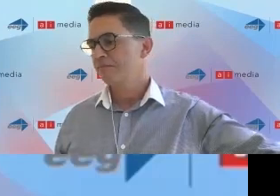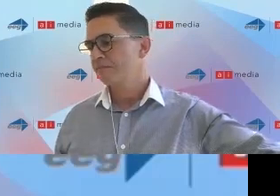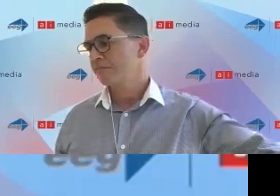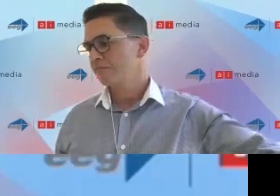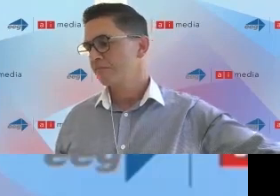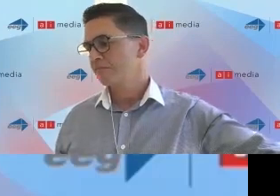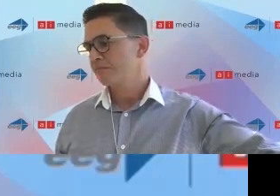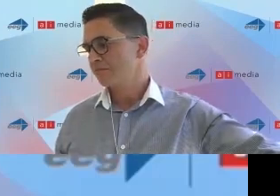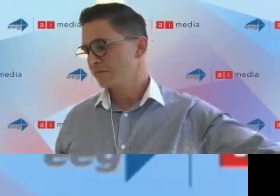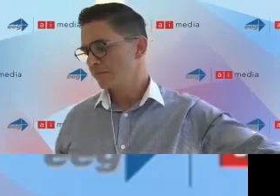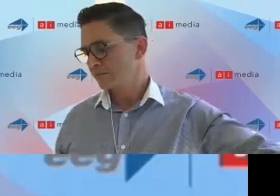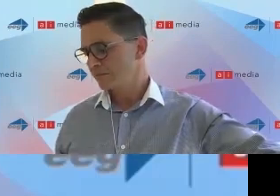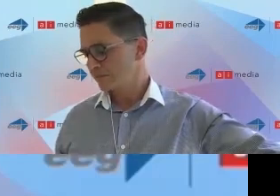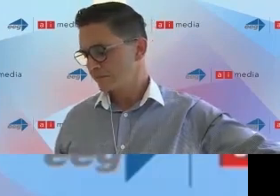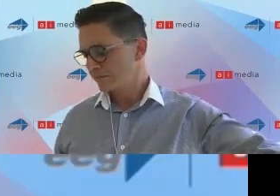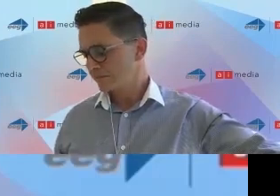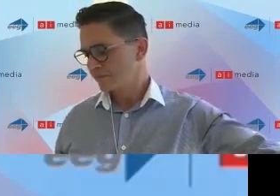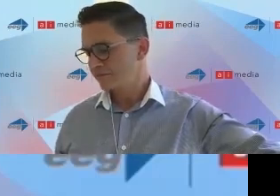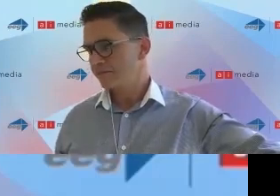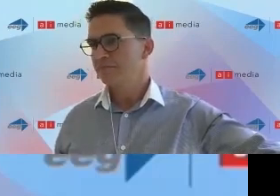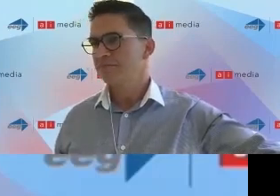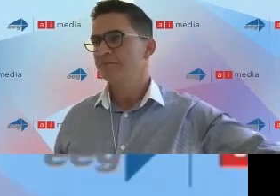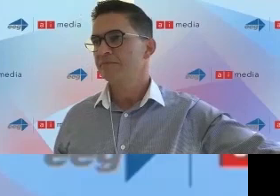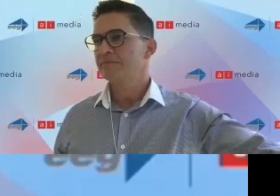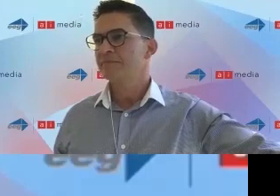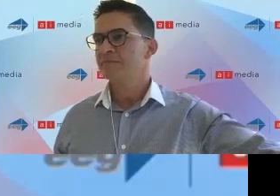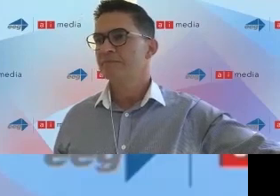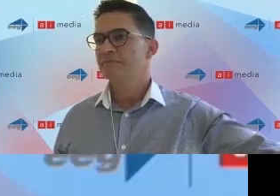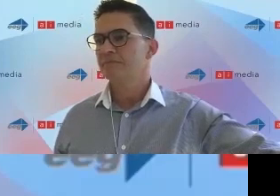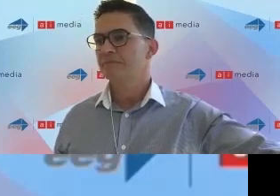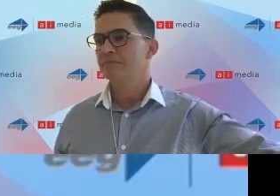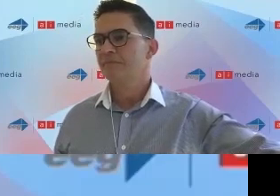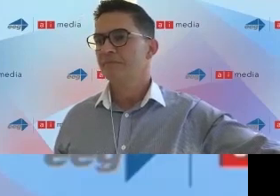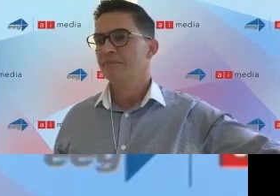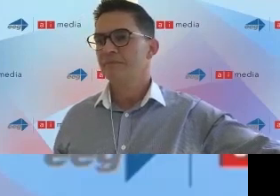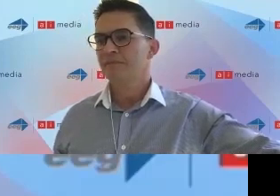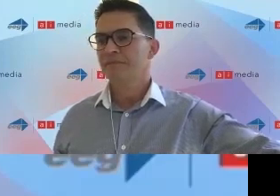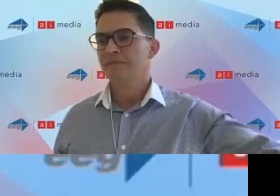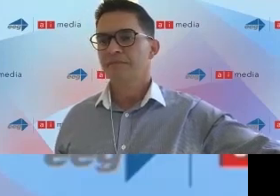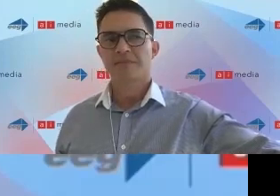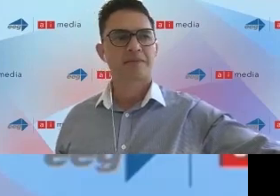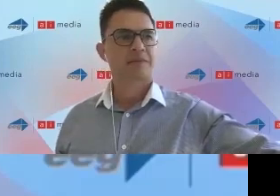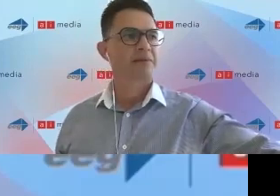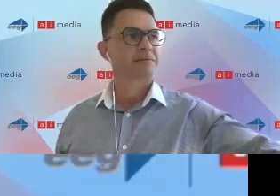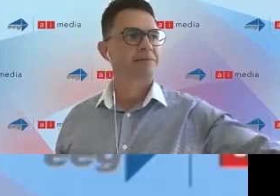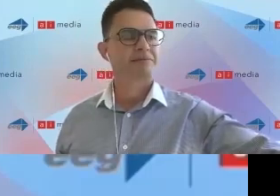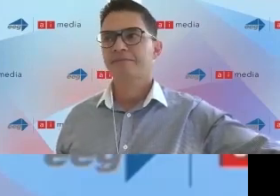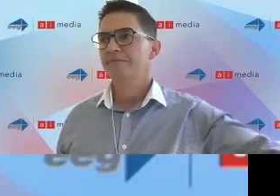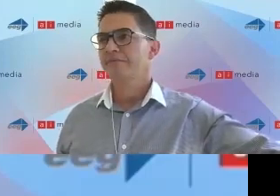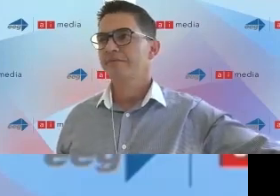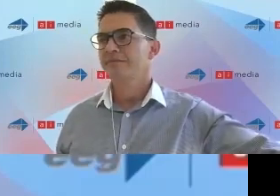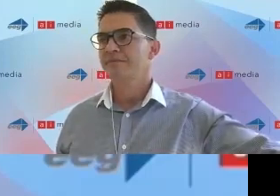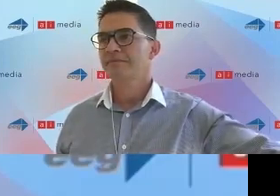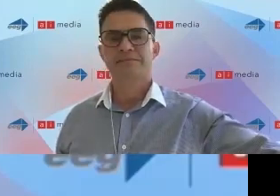high growth companies that are developing new business strategies and my operational understanding really ensures successful delivery of meaningful